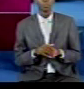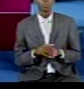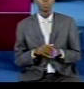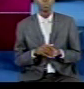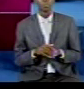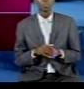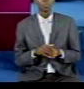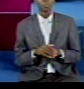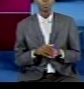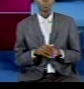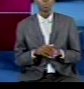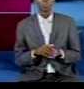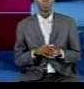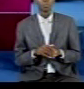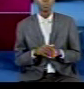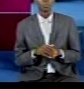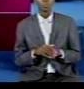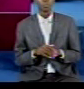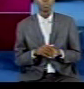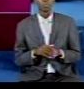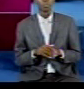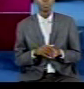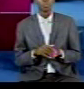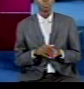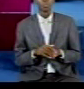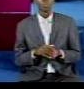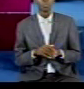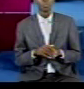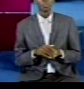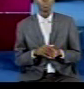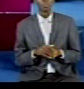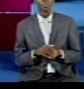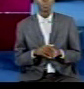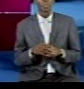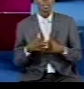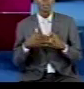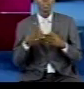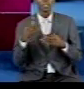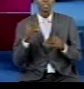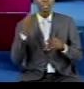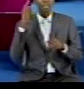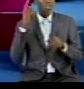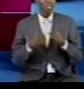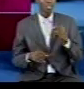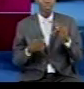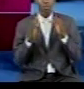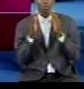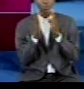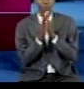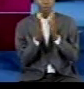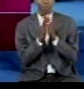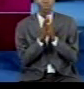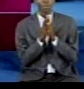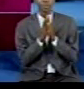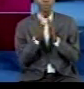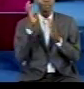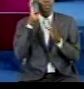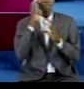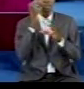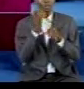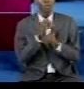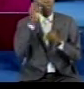That is where I am. So after the last prayer that I got my healing,